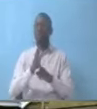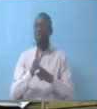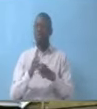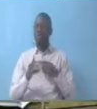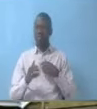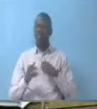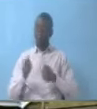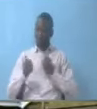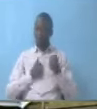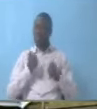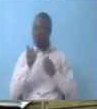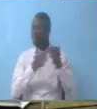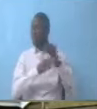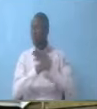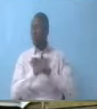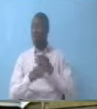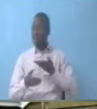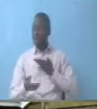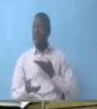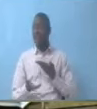experience.